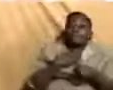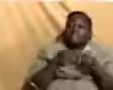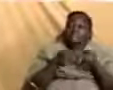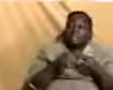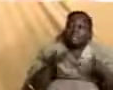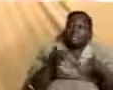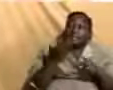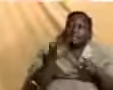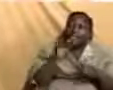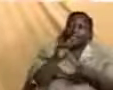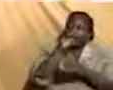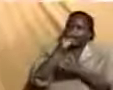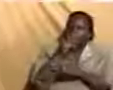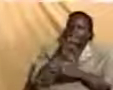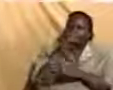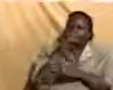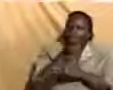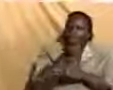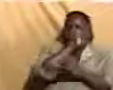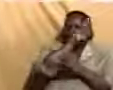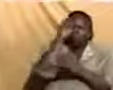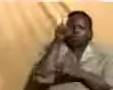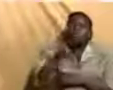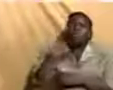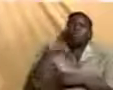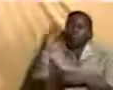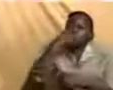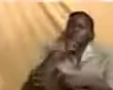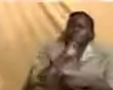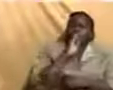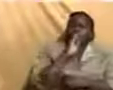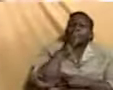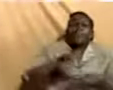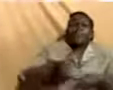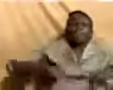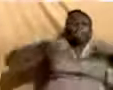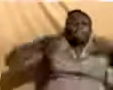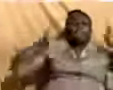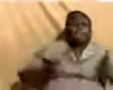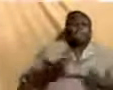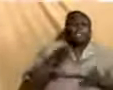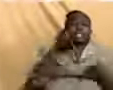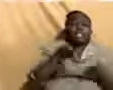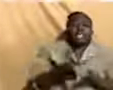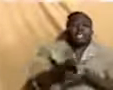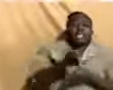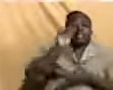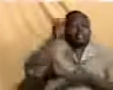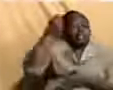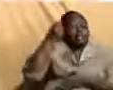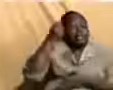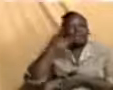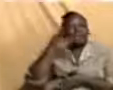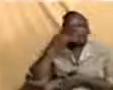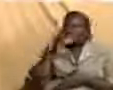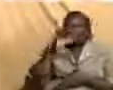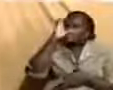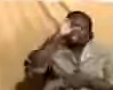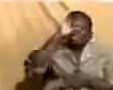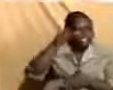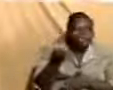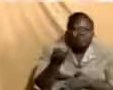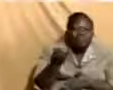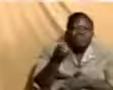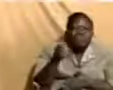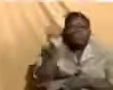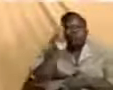question, who is boss in Kenya? Is it Martha Koome, the President of the Supreme Court of Kenya? Is